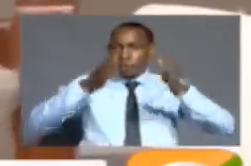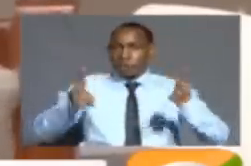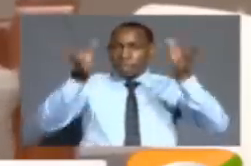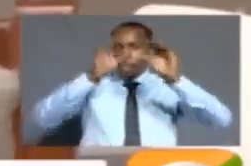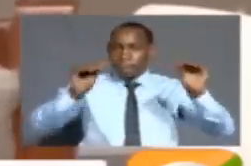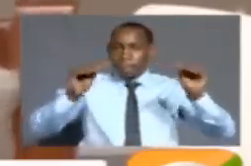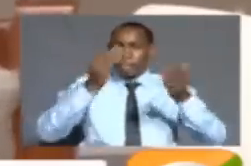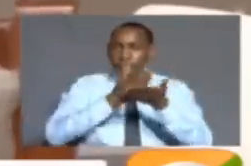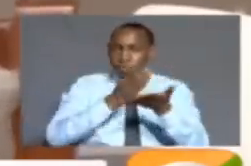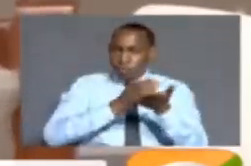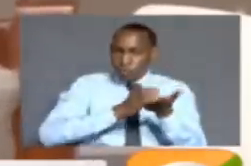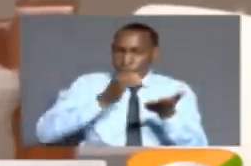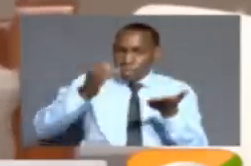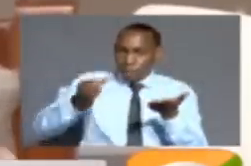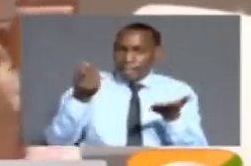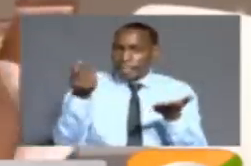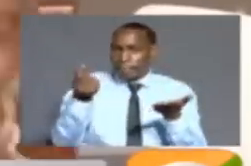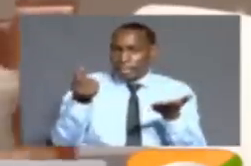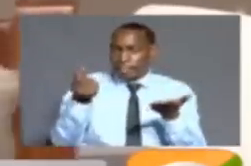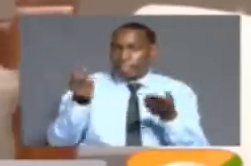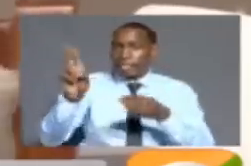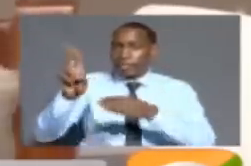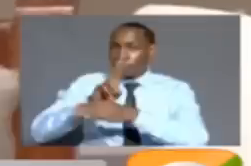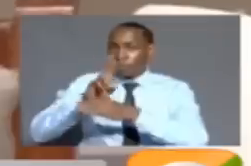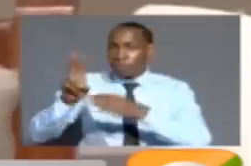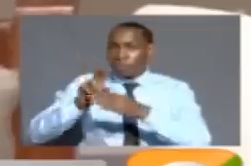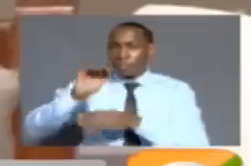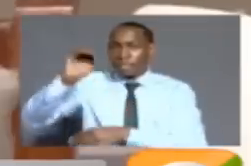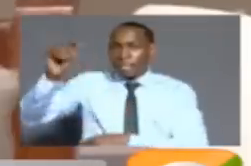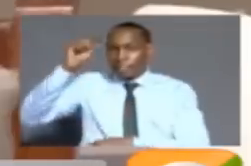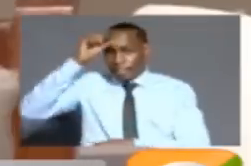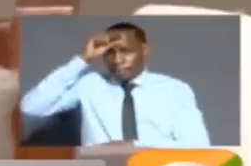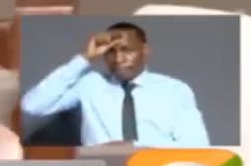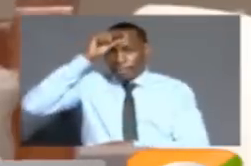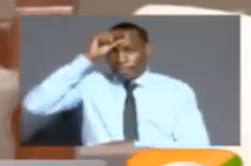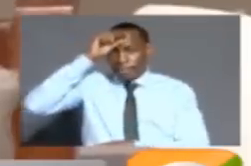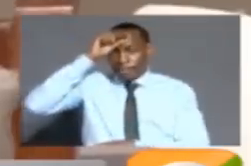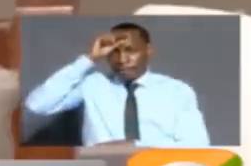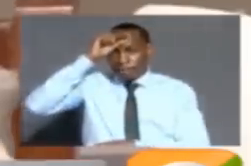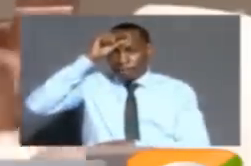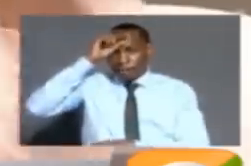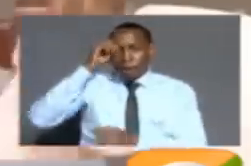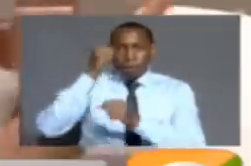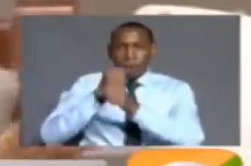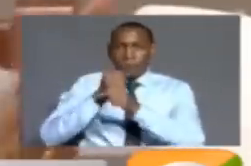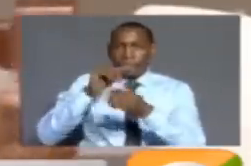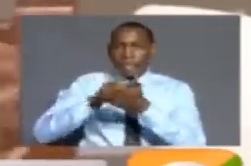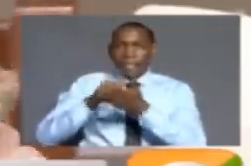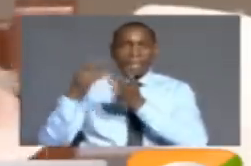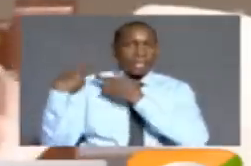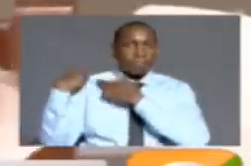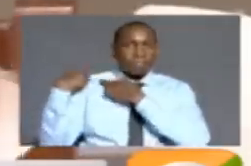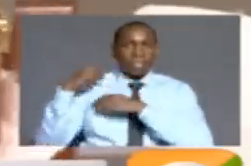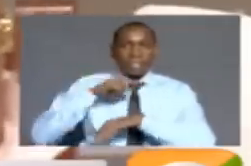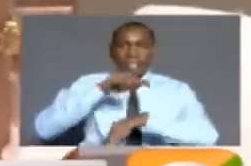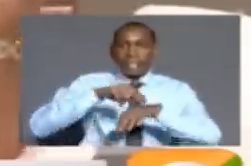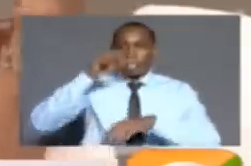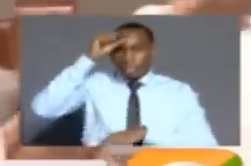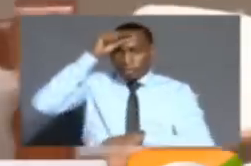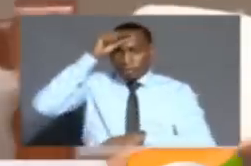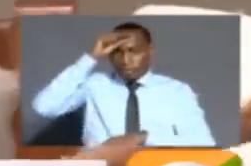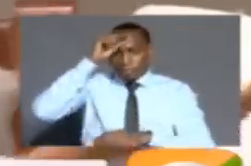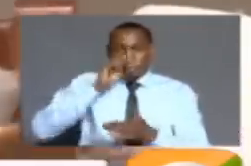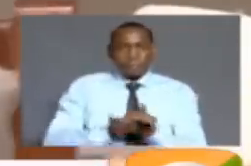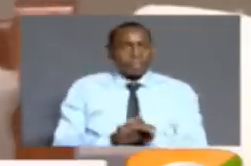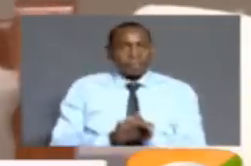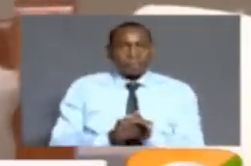actually released money for expenditures to the county government for functions that are for national government. It doesn't even take a